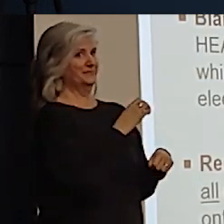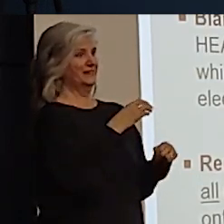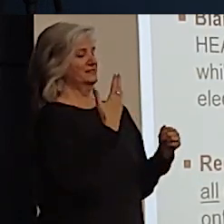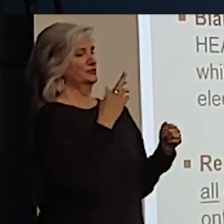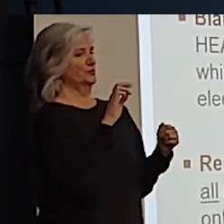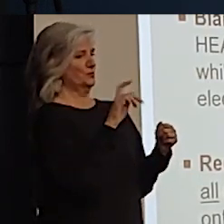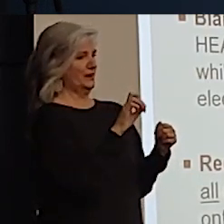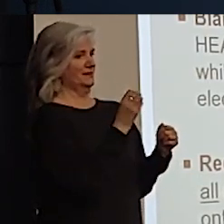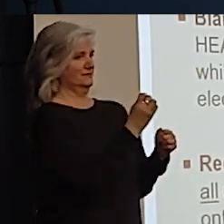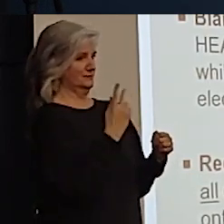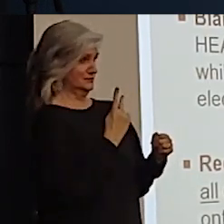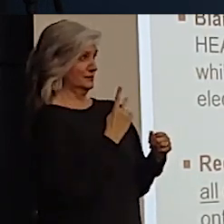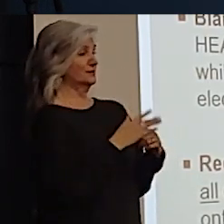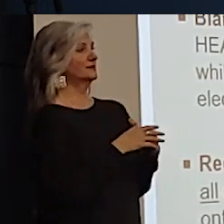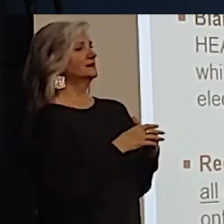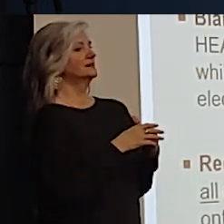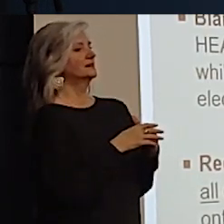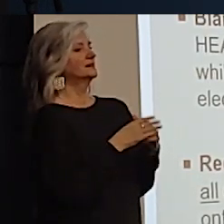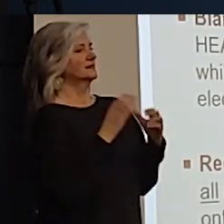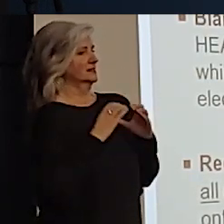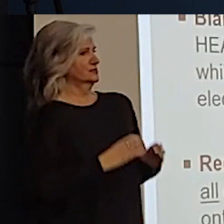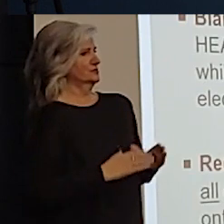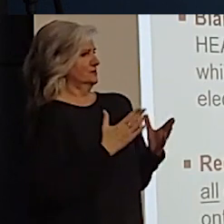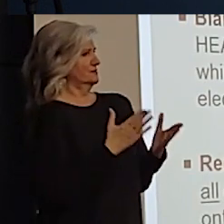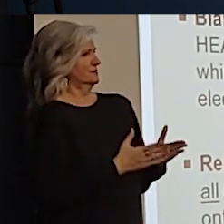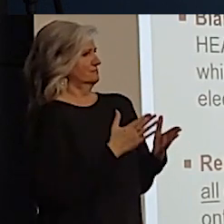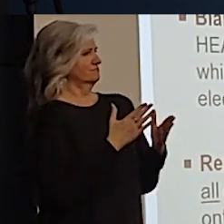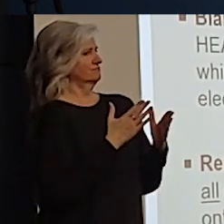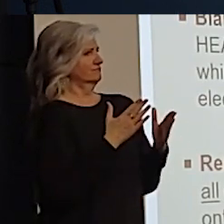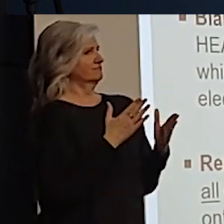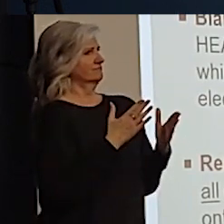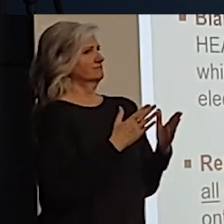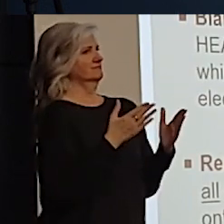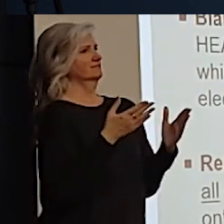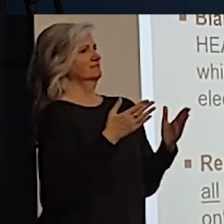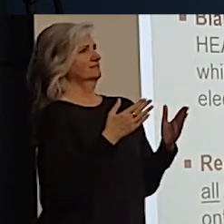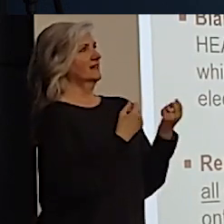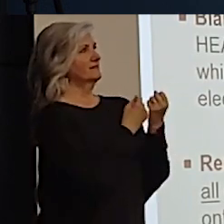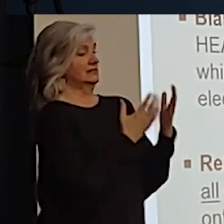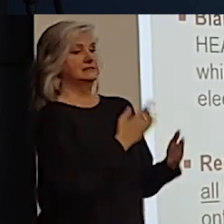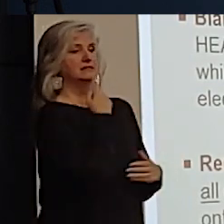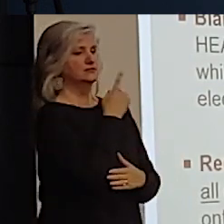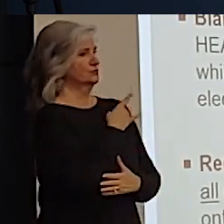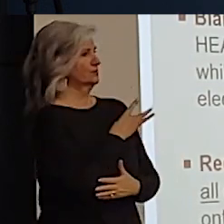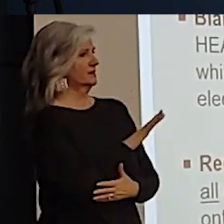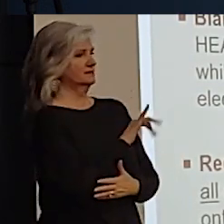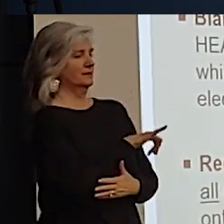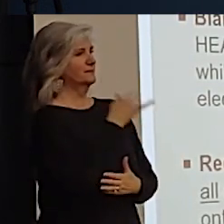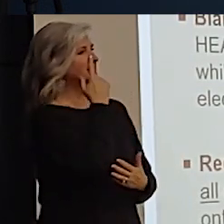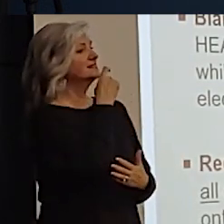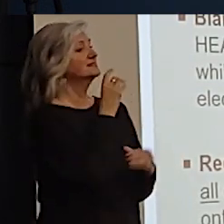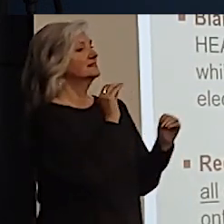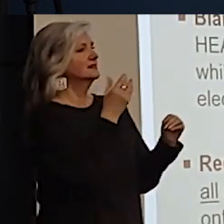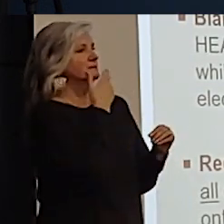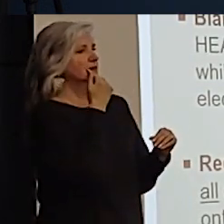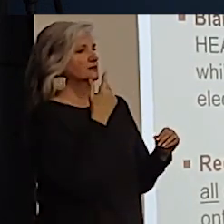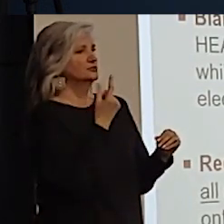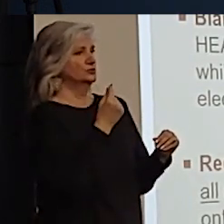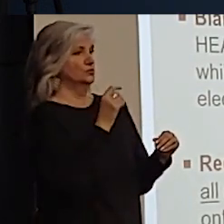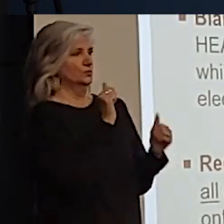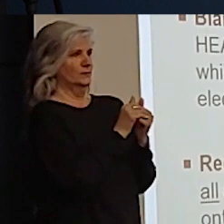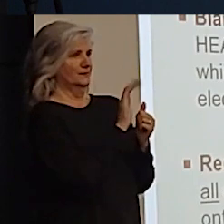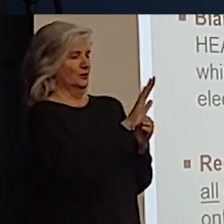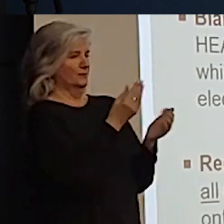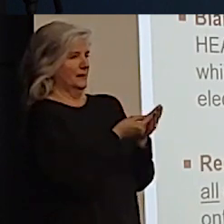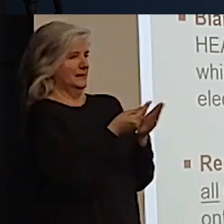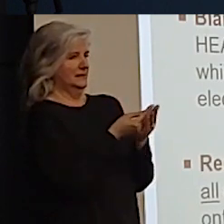return. So consumer advocates like to say, you know, we don't like QIP because, you know, utility customers have nothing better to do with their money